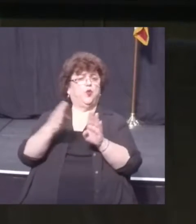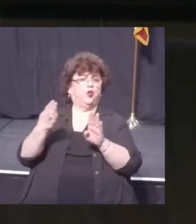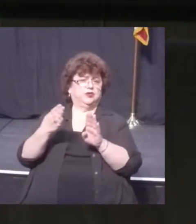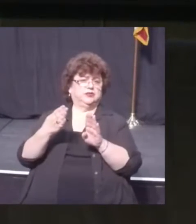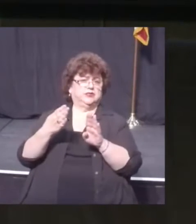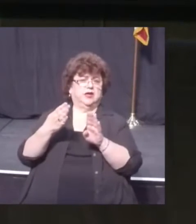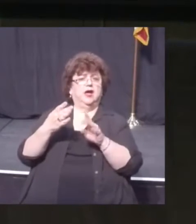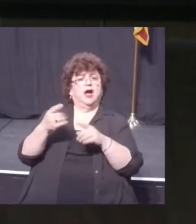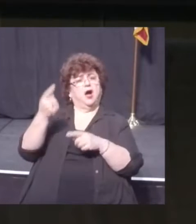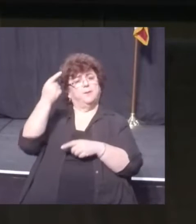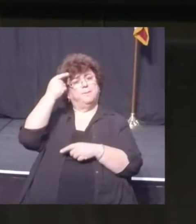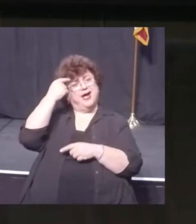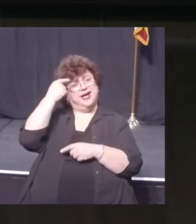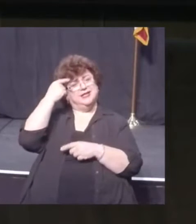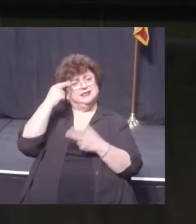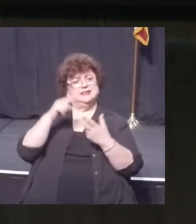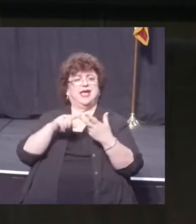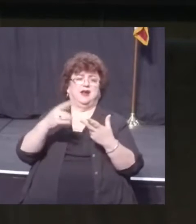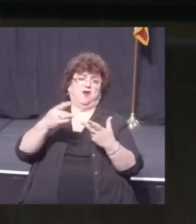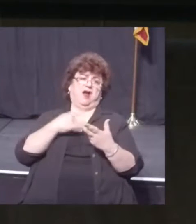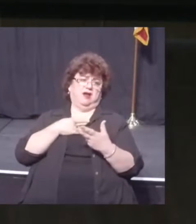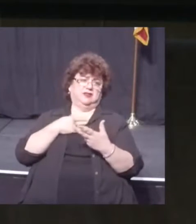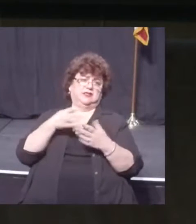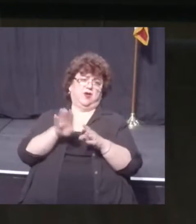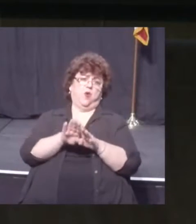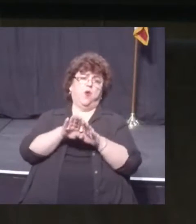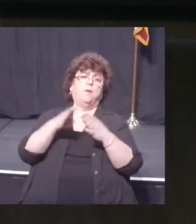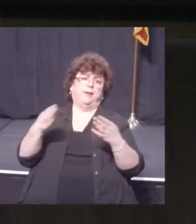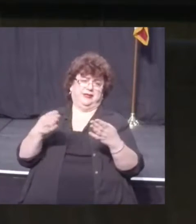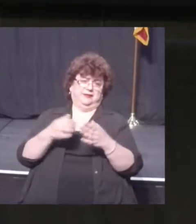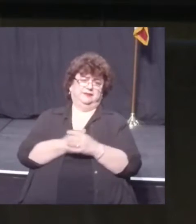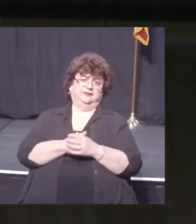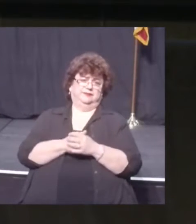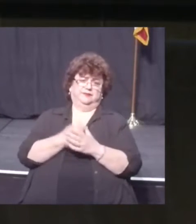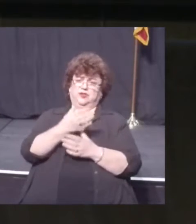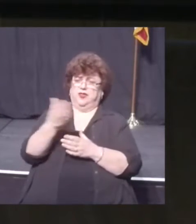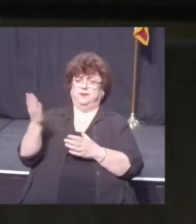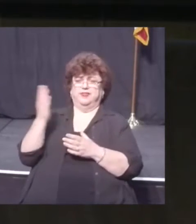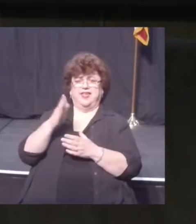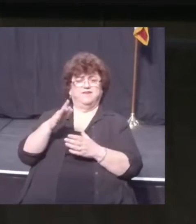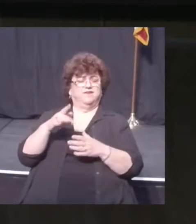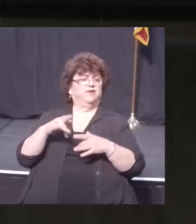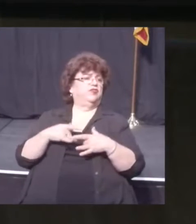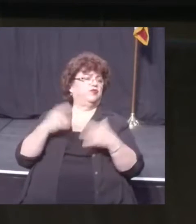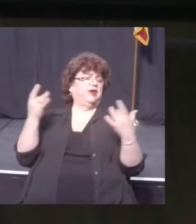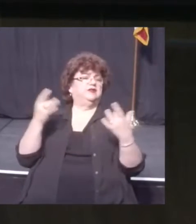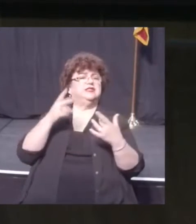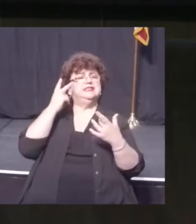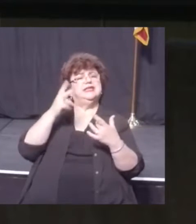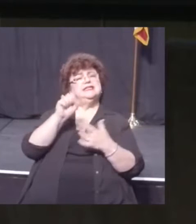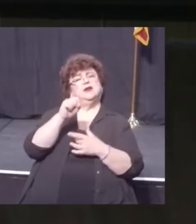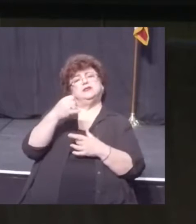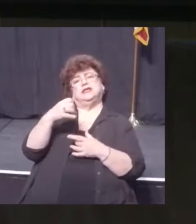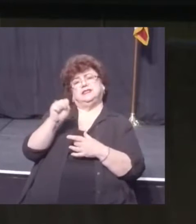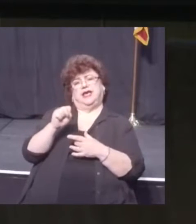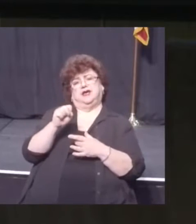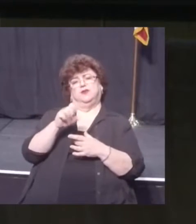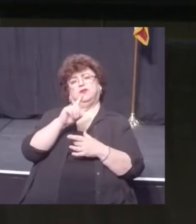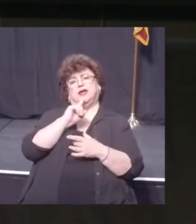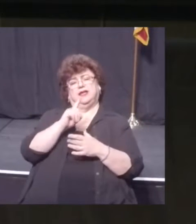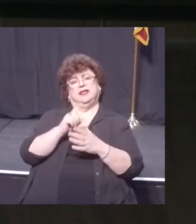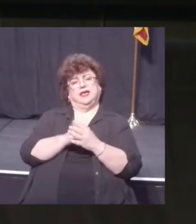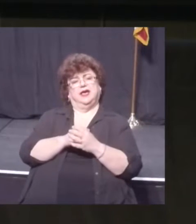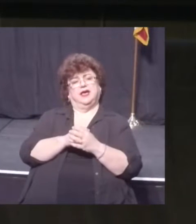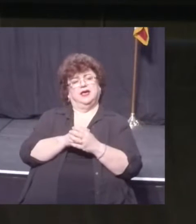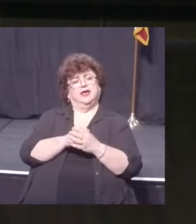our minds, and our hearts are open to them. They are thrilled to see San Jose State stepping up